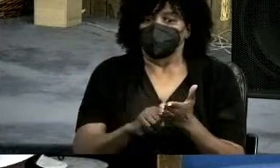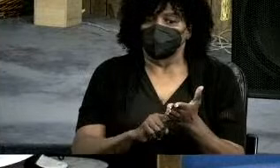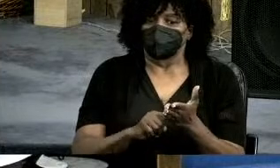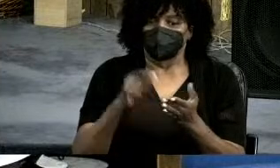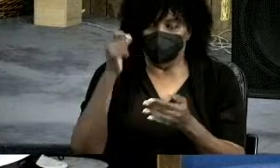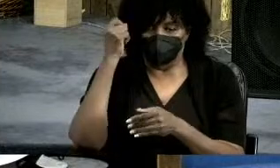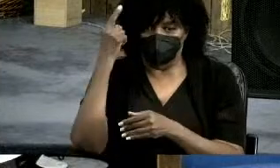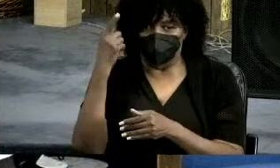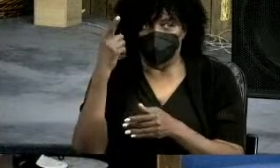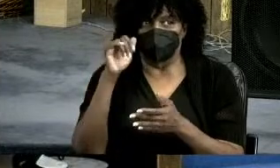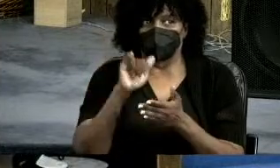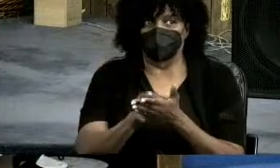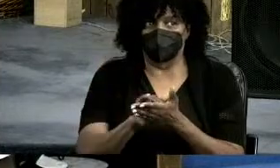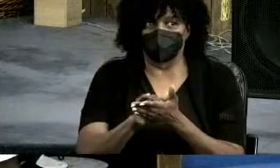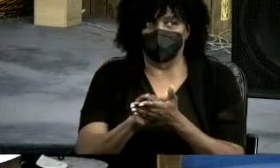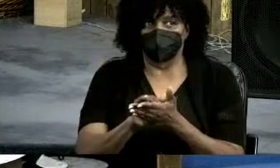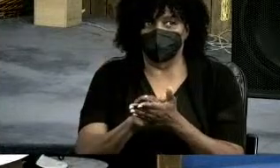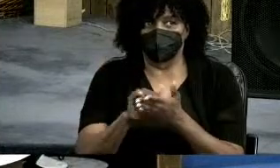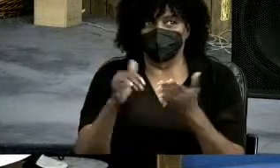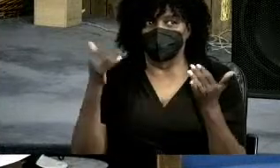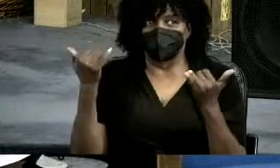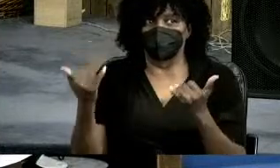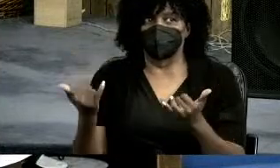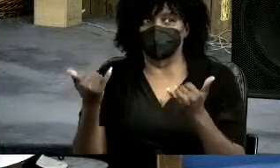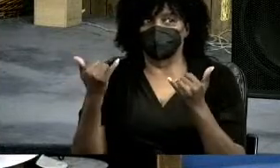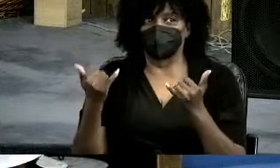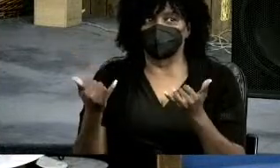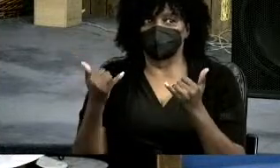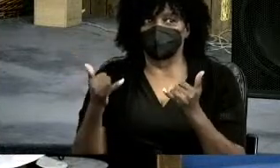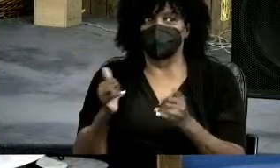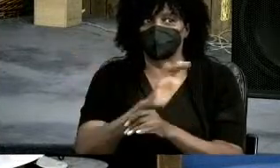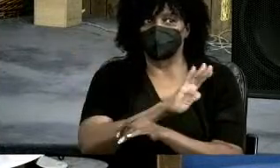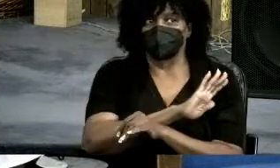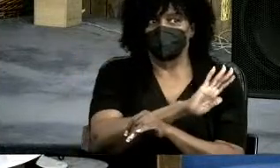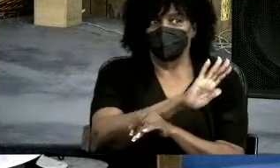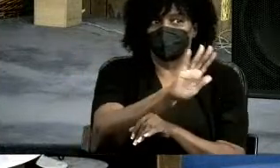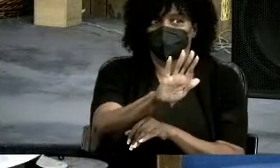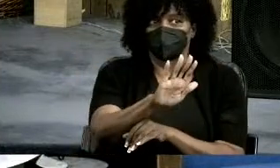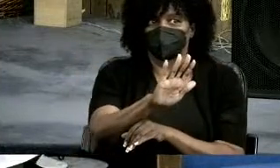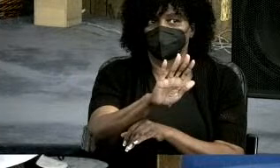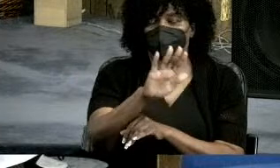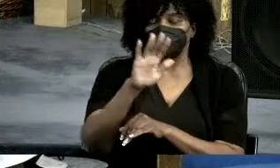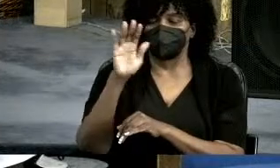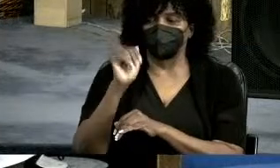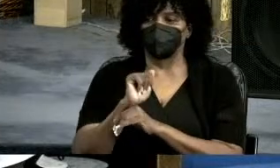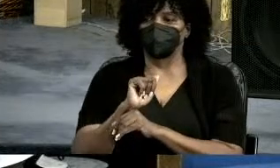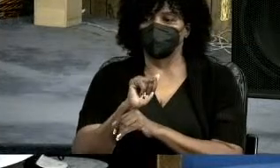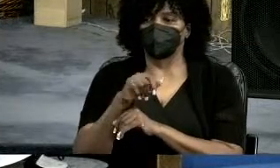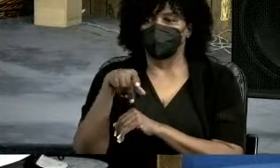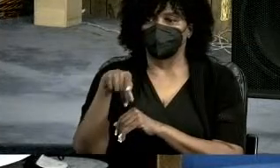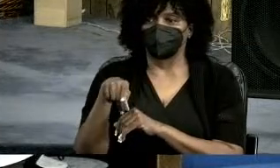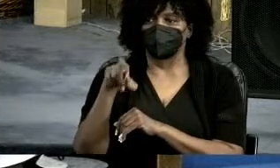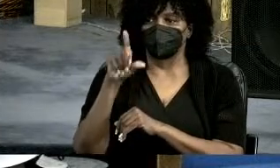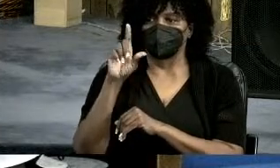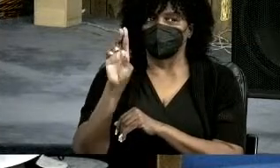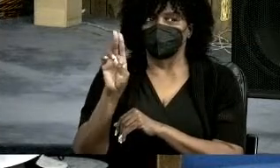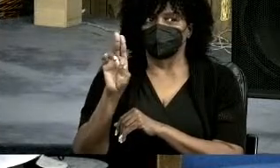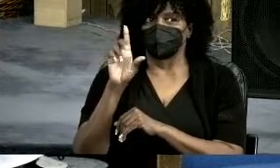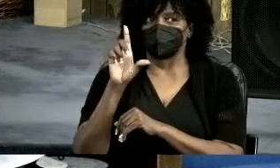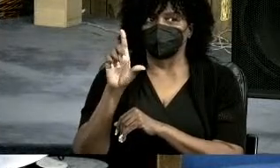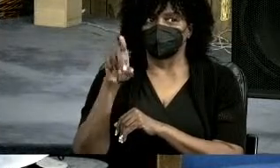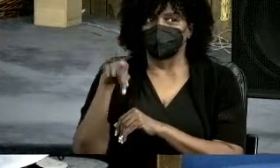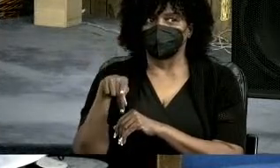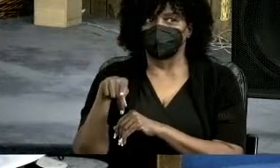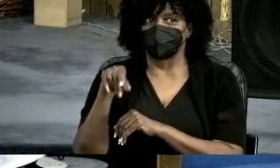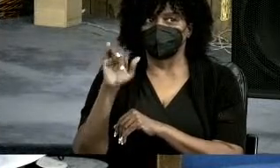understood that because this pulpit belongs to Pastor Hood. And don't try to figure out